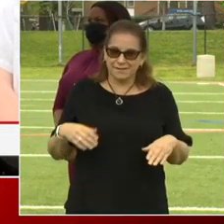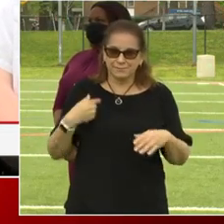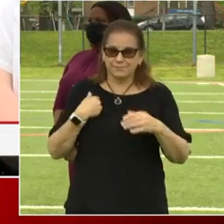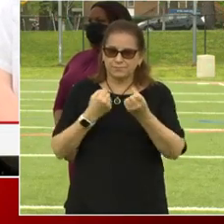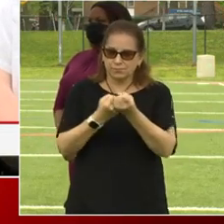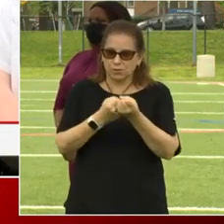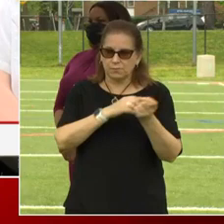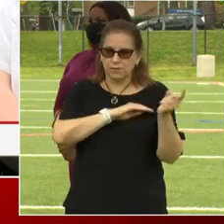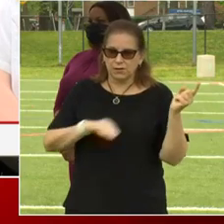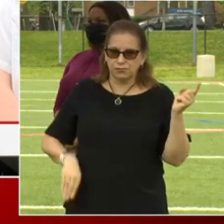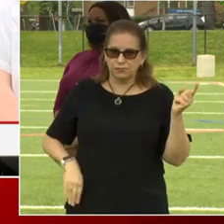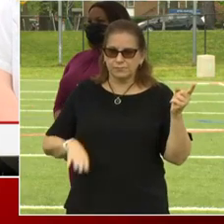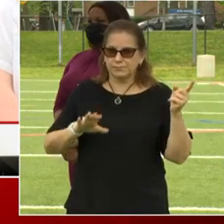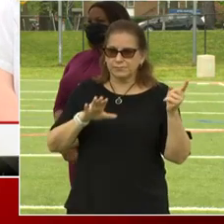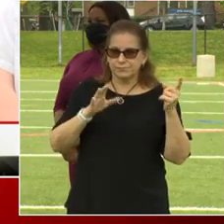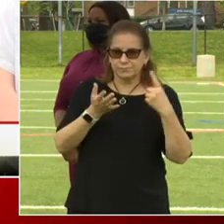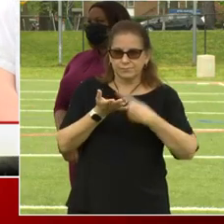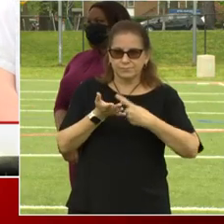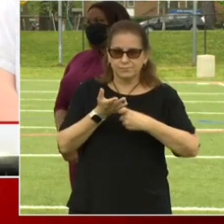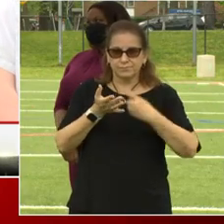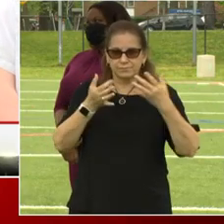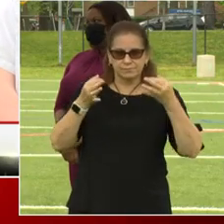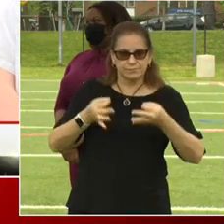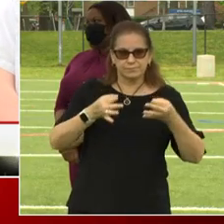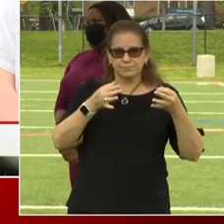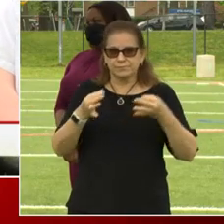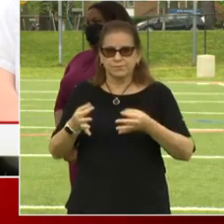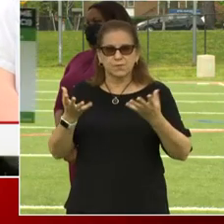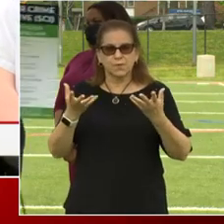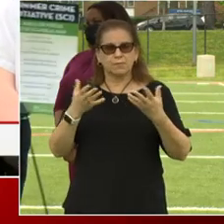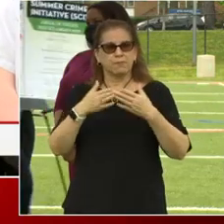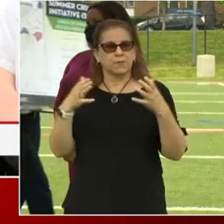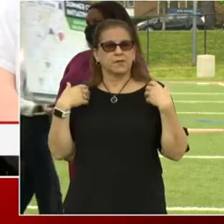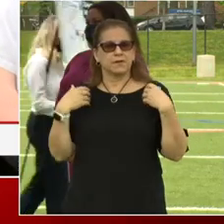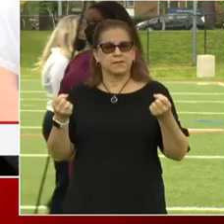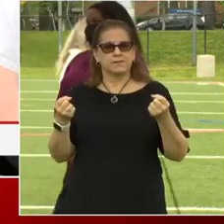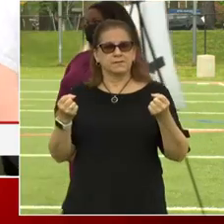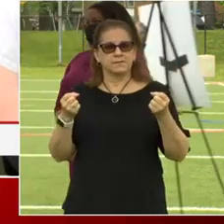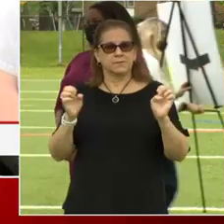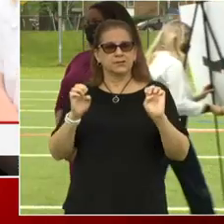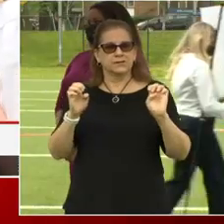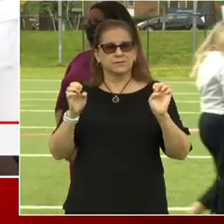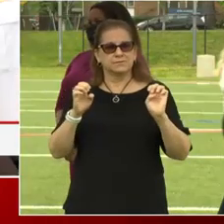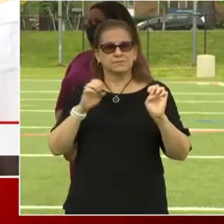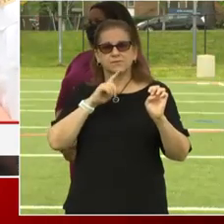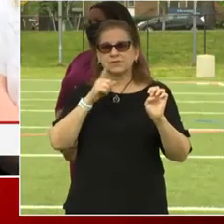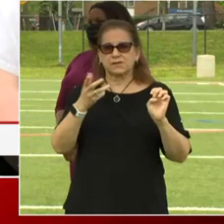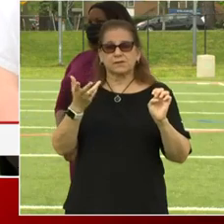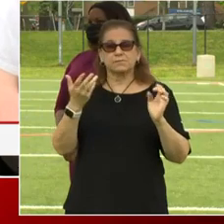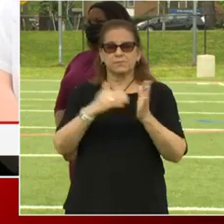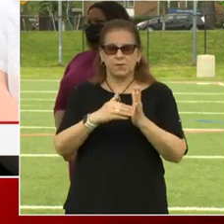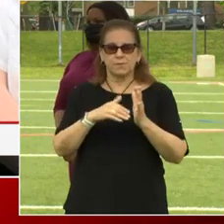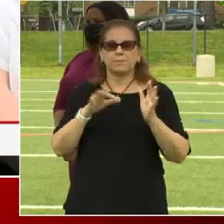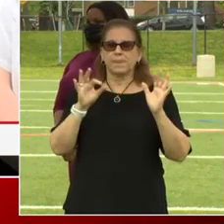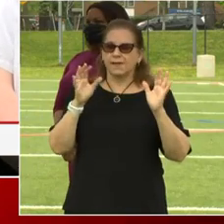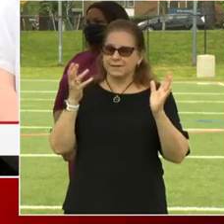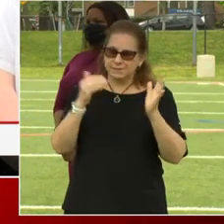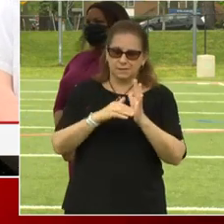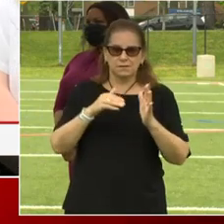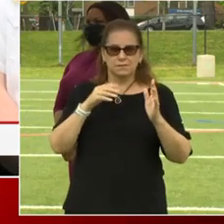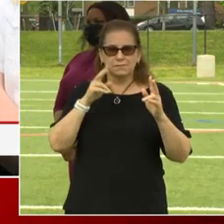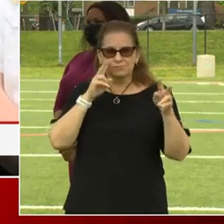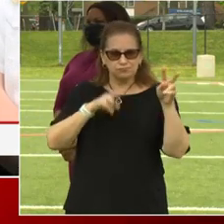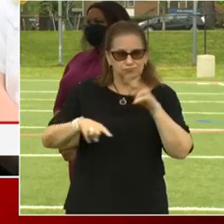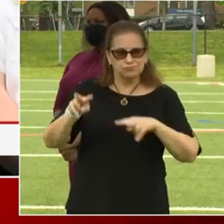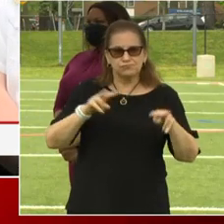this, because following the public health experts is important, and I think we've seen that the city has done better than